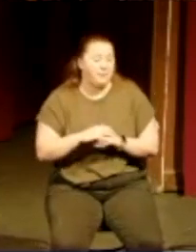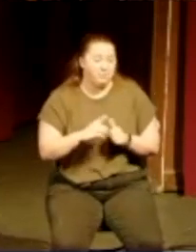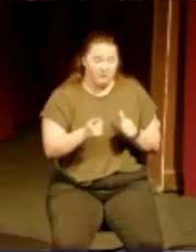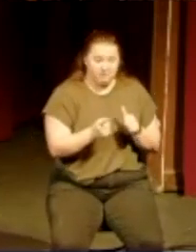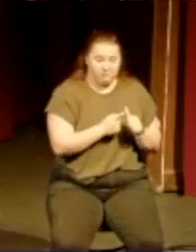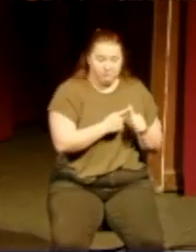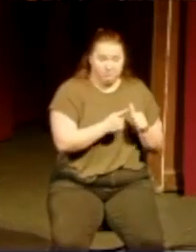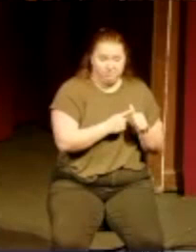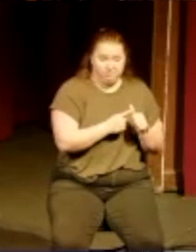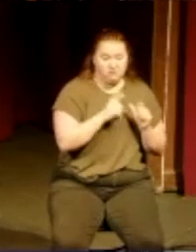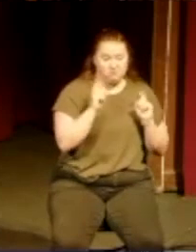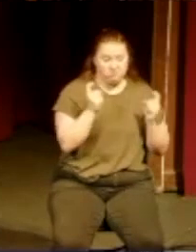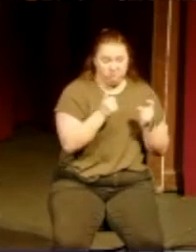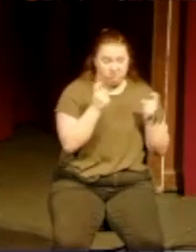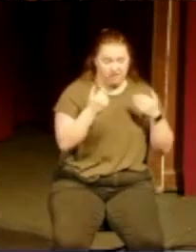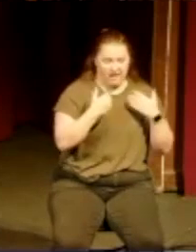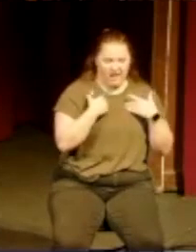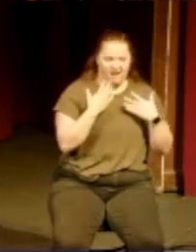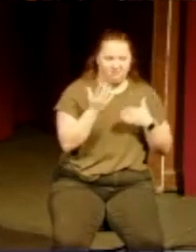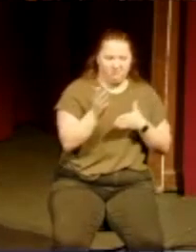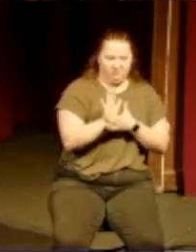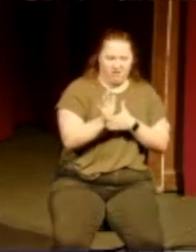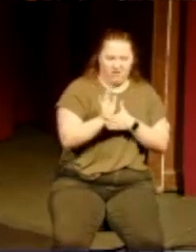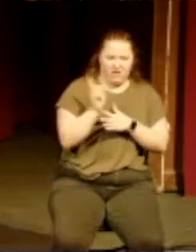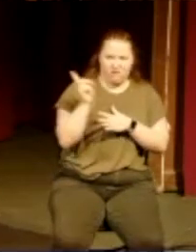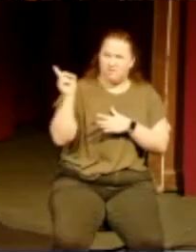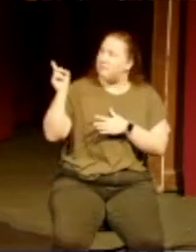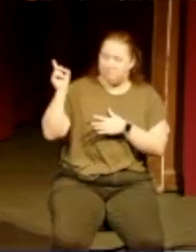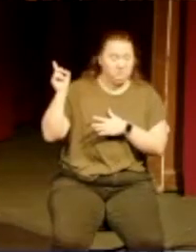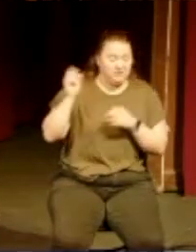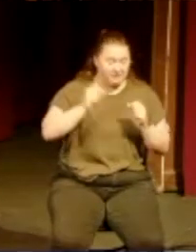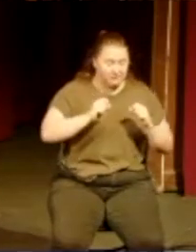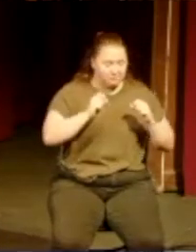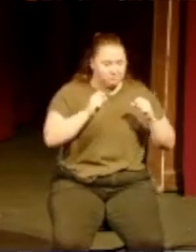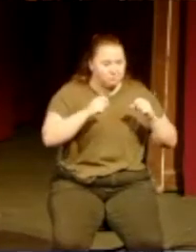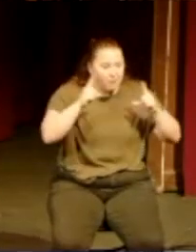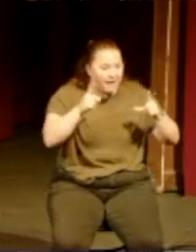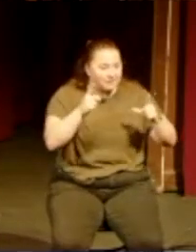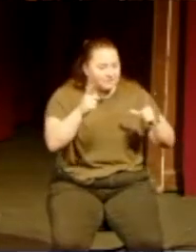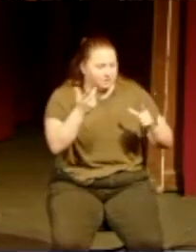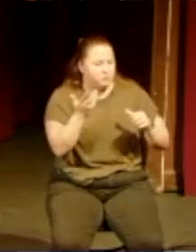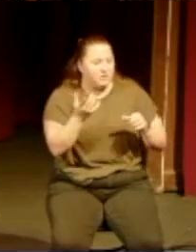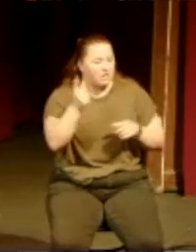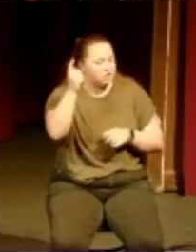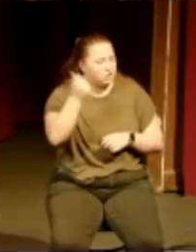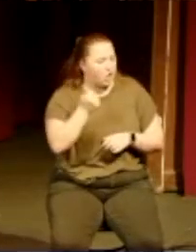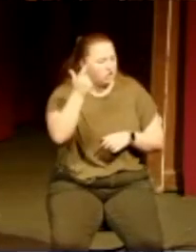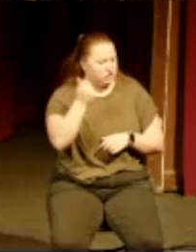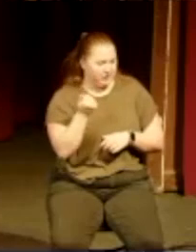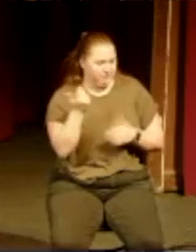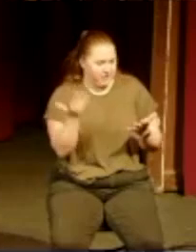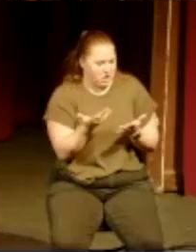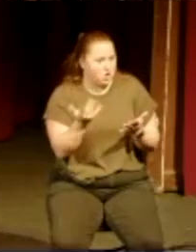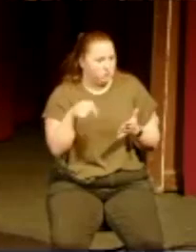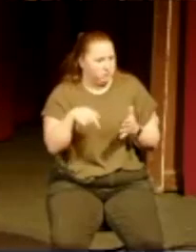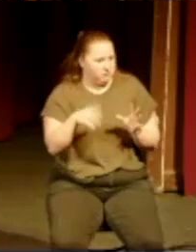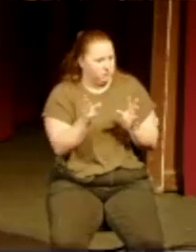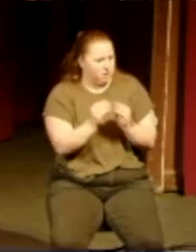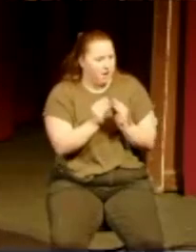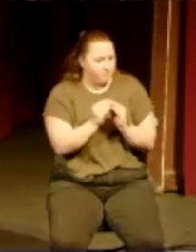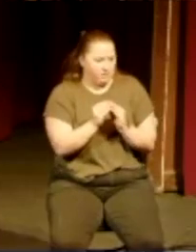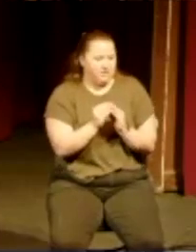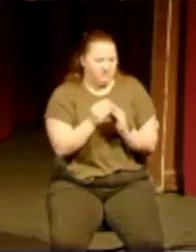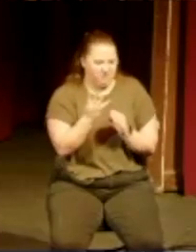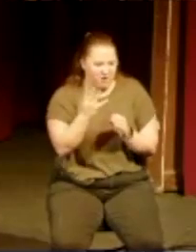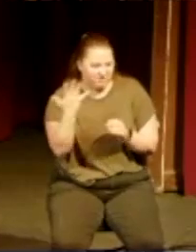had a video of him being surprised with a full-ride scholarship at this very conference, a full-ride scholarship to